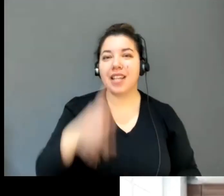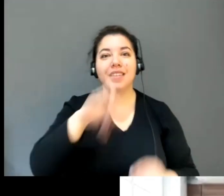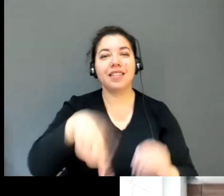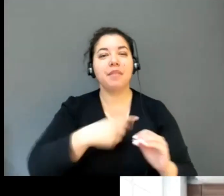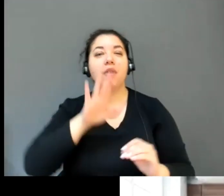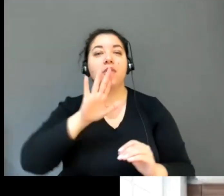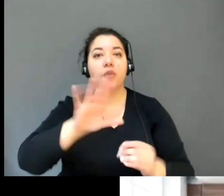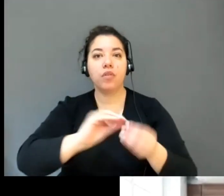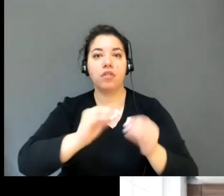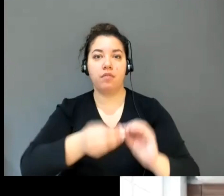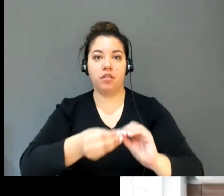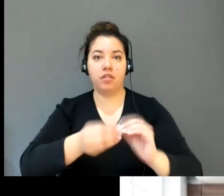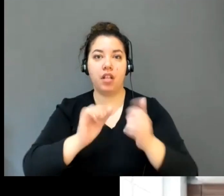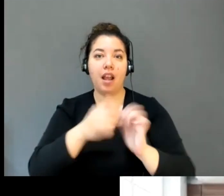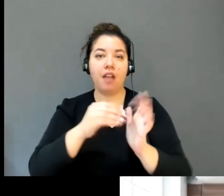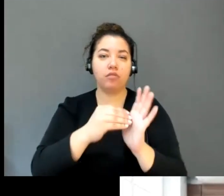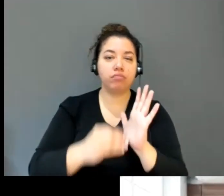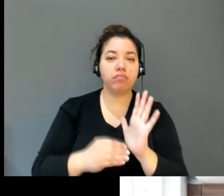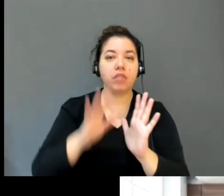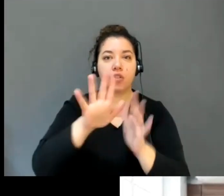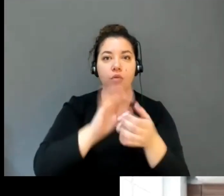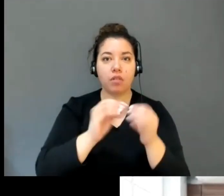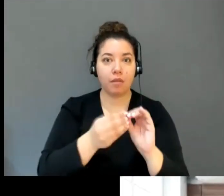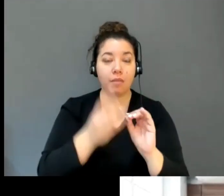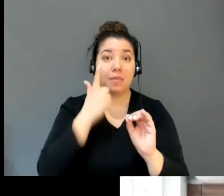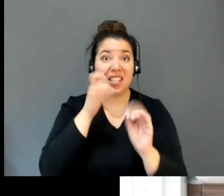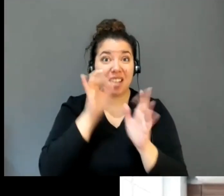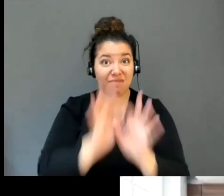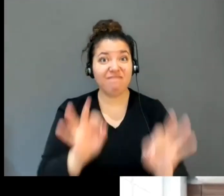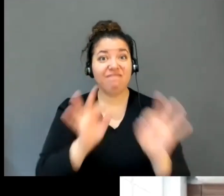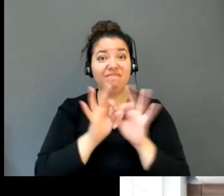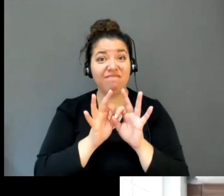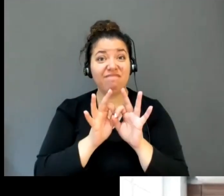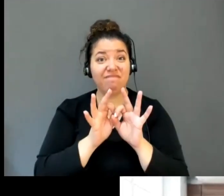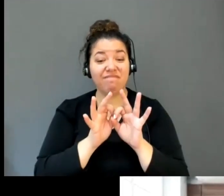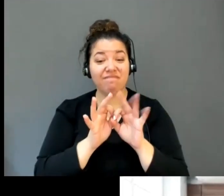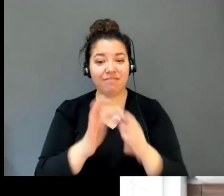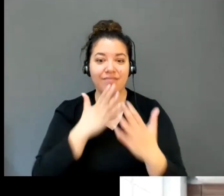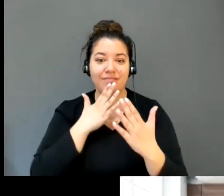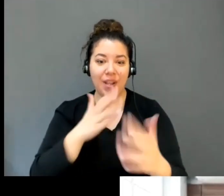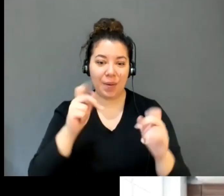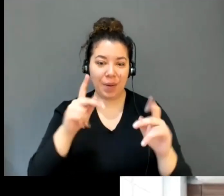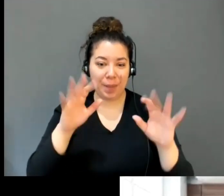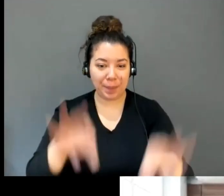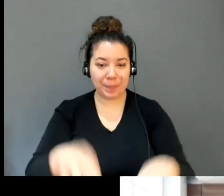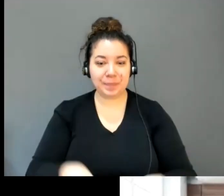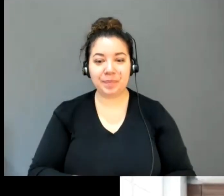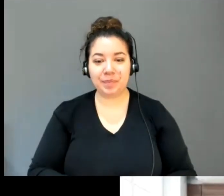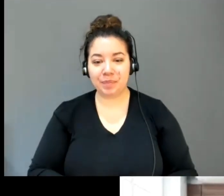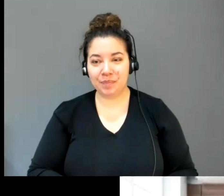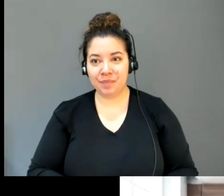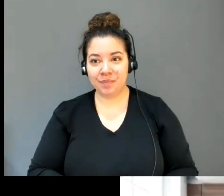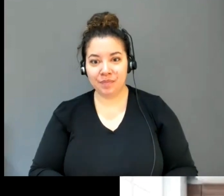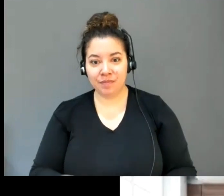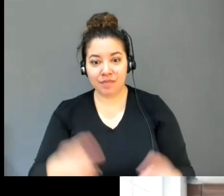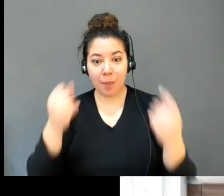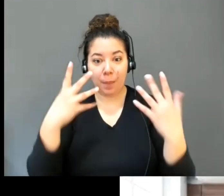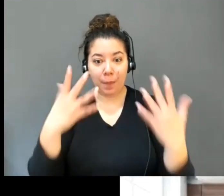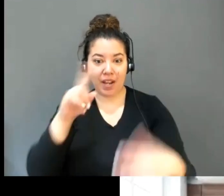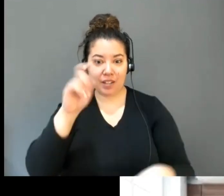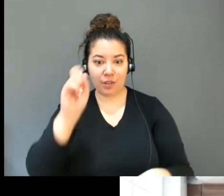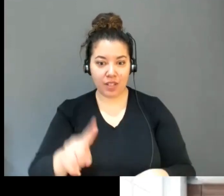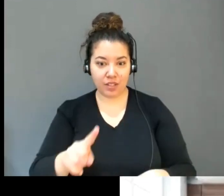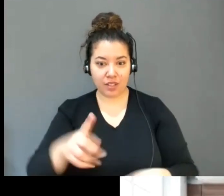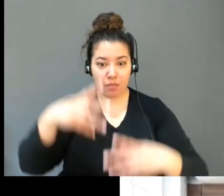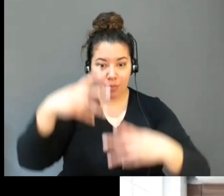and where they could go in your applications, because they matter a lot. Thank you for that. Okay, we have, let's see, lots of questions here, and they're popping in